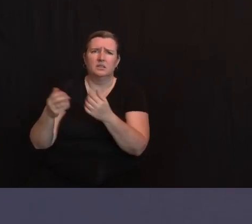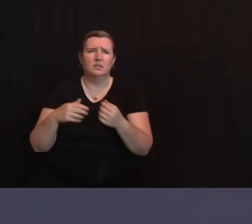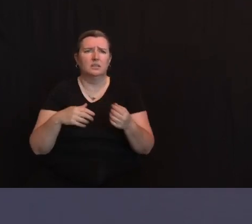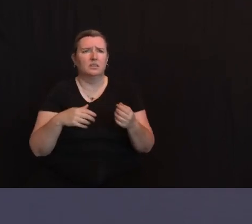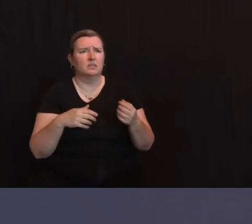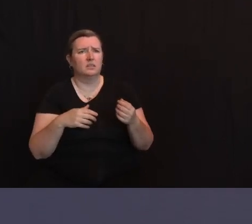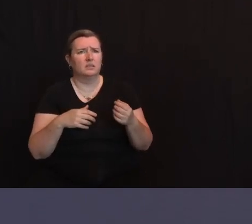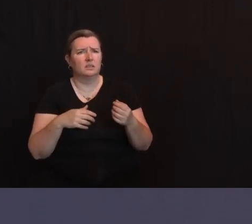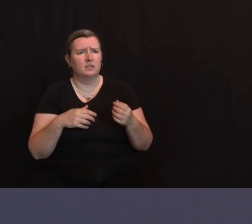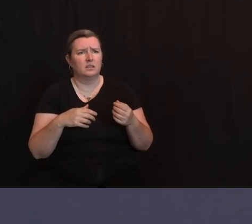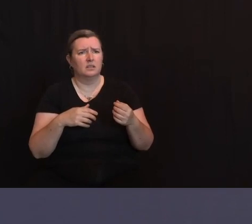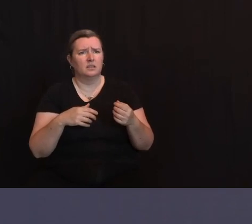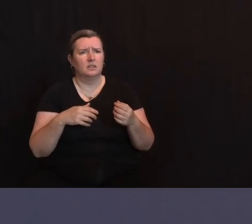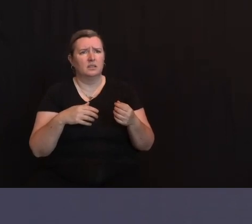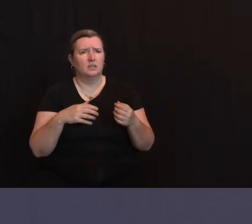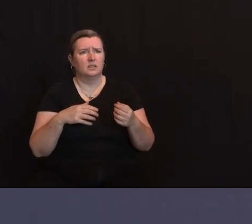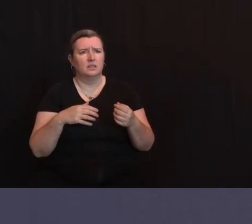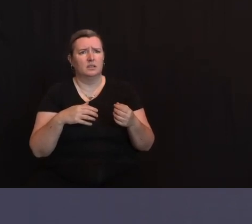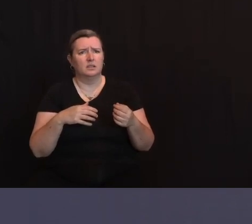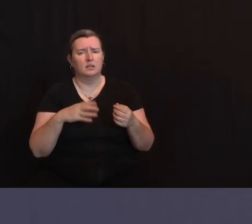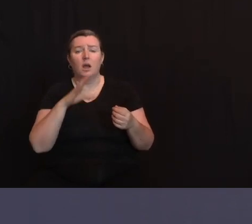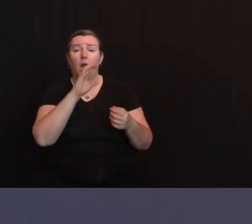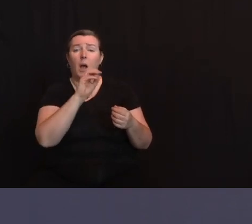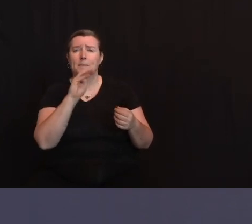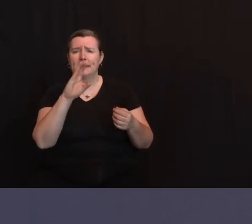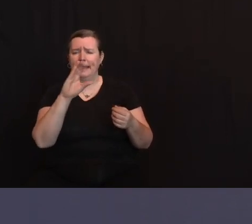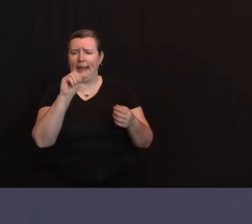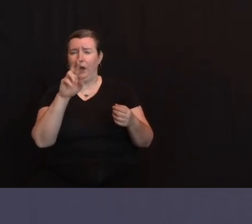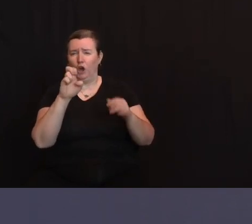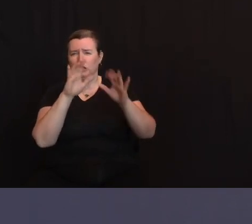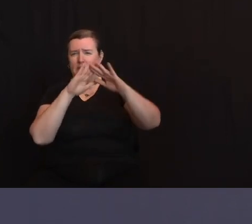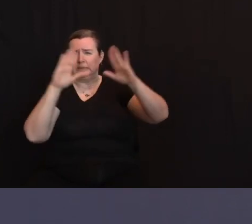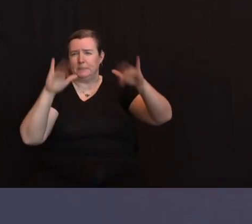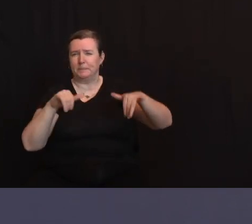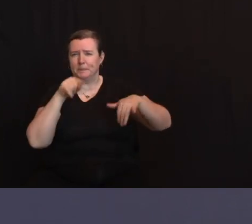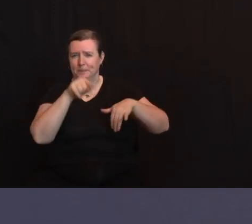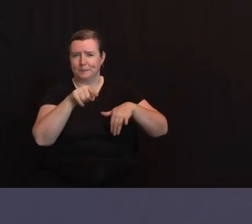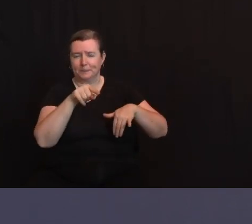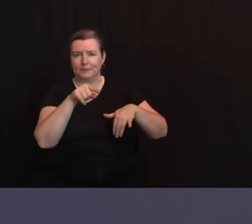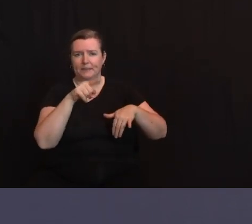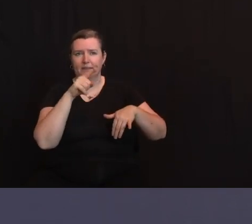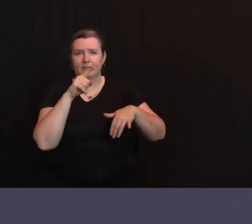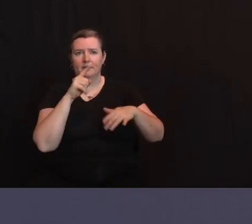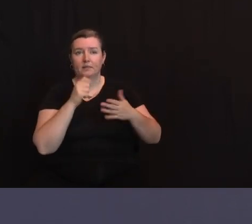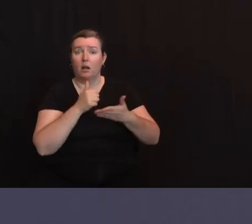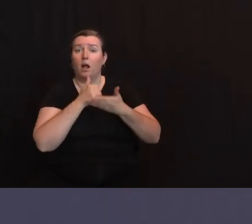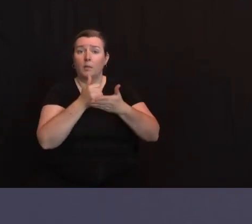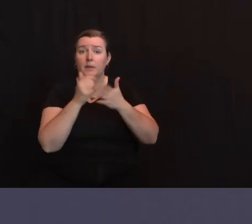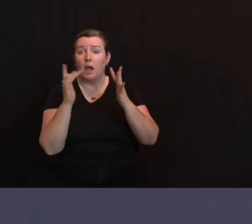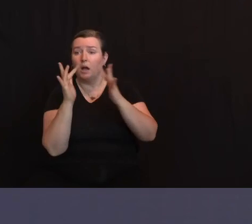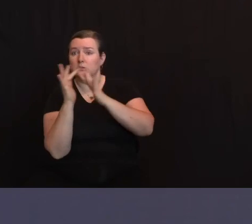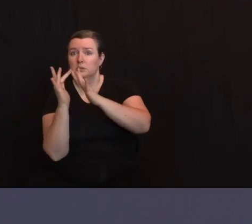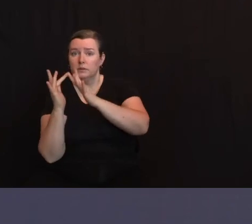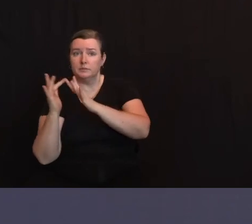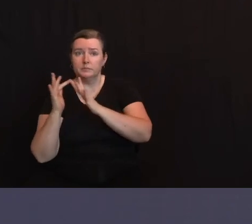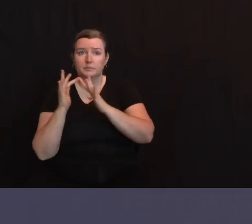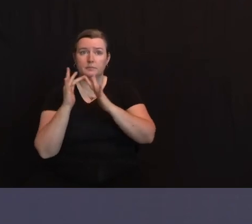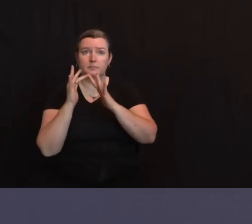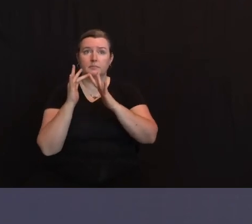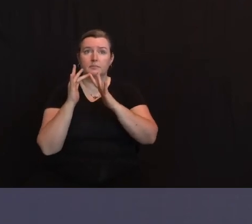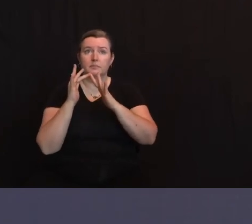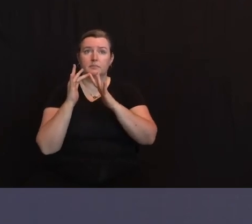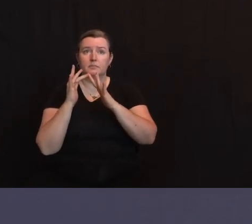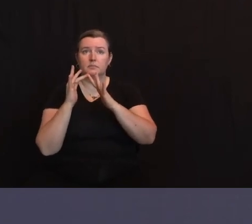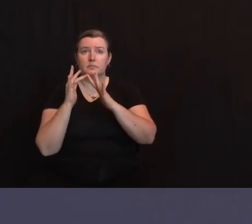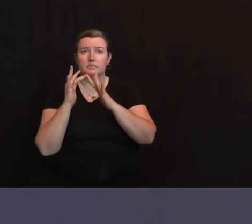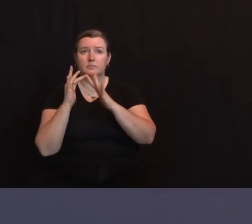do we know how many people have been identified or contacted statewide, or the response rate to these calls? And finally, has the